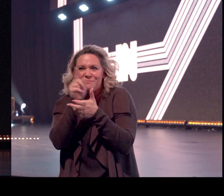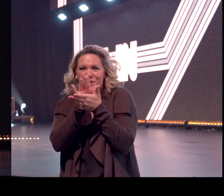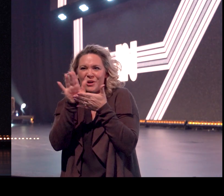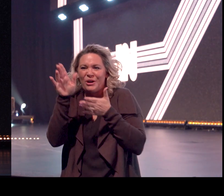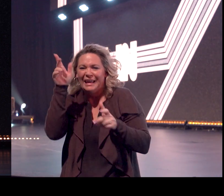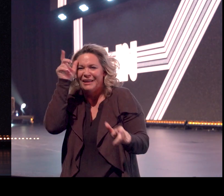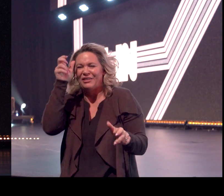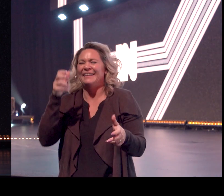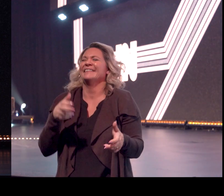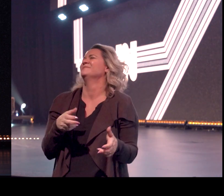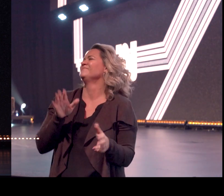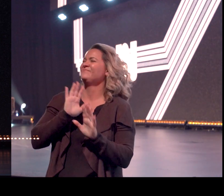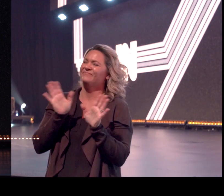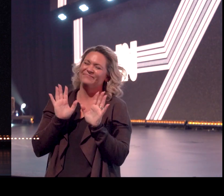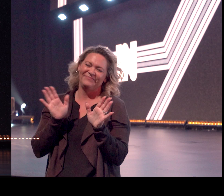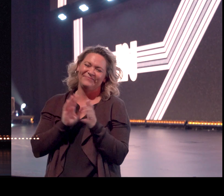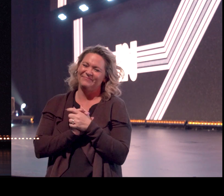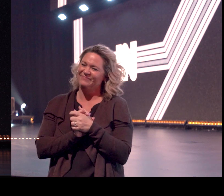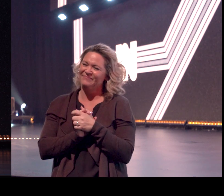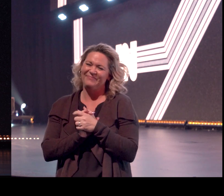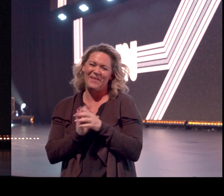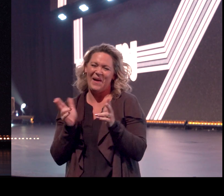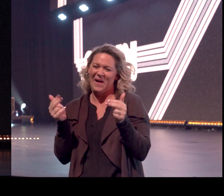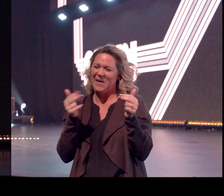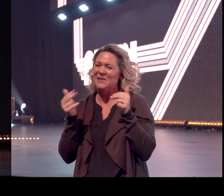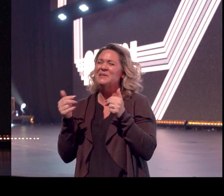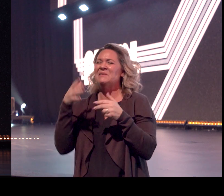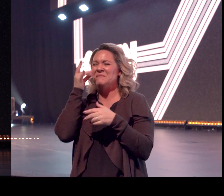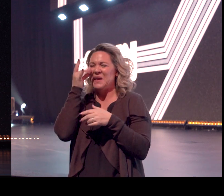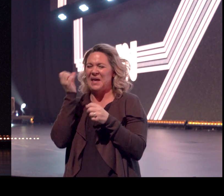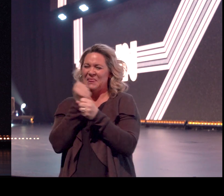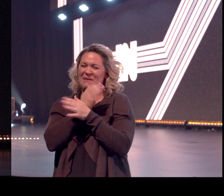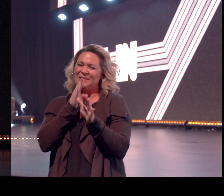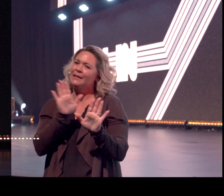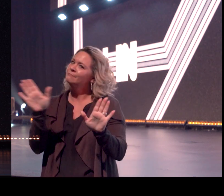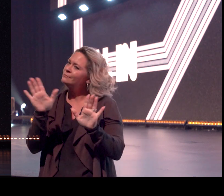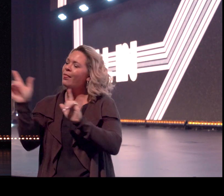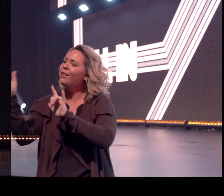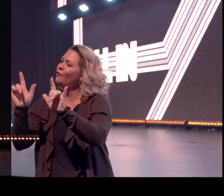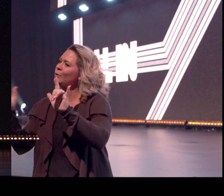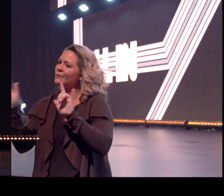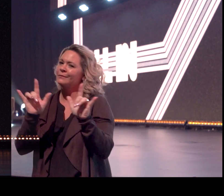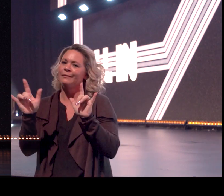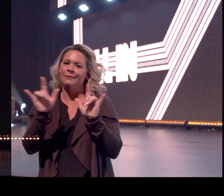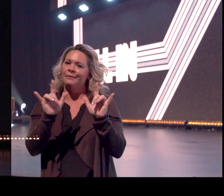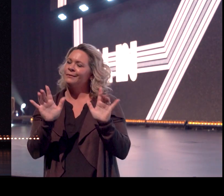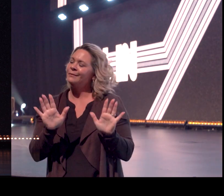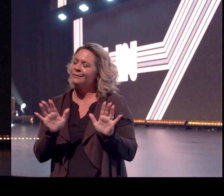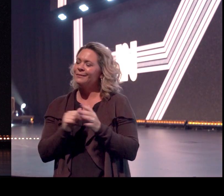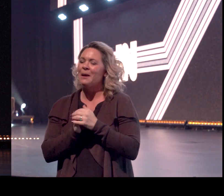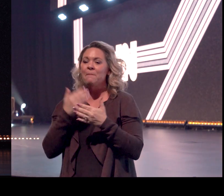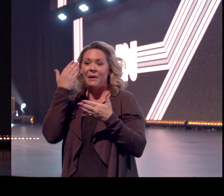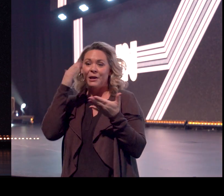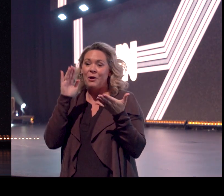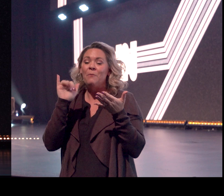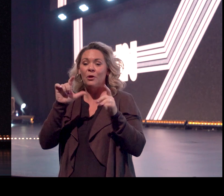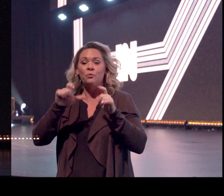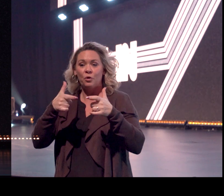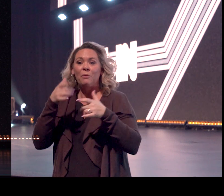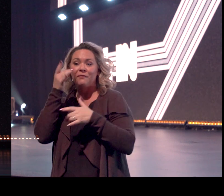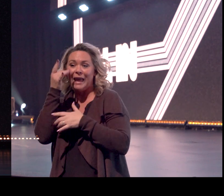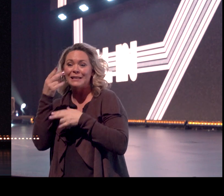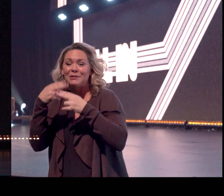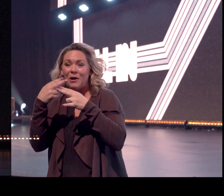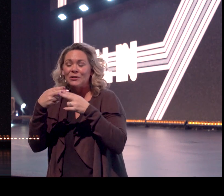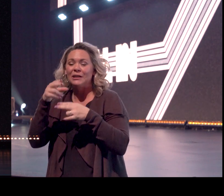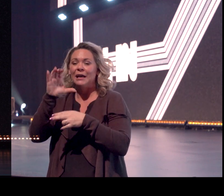Pure evil. Pure evil. I'm just kidding. I threw that one for you cat lovers out there. You know how much I love you. No, actually, I didn't